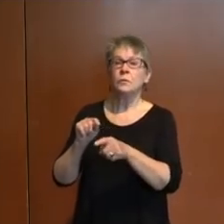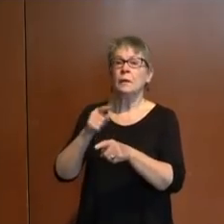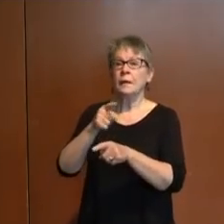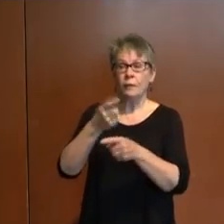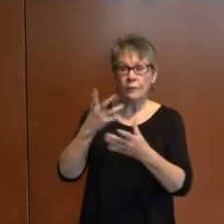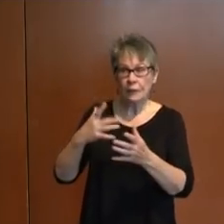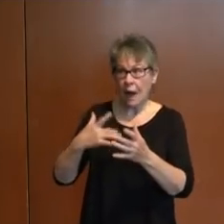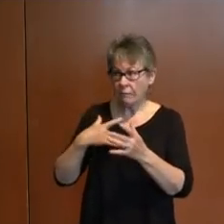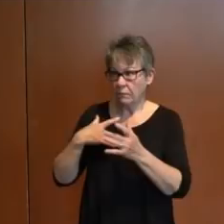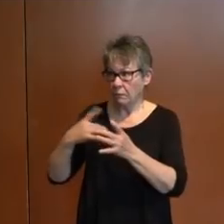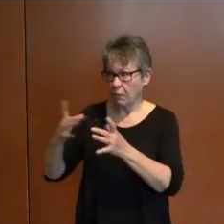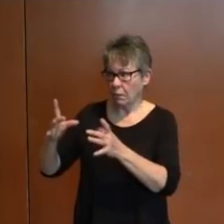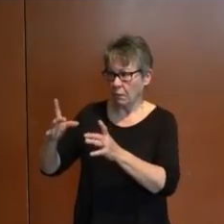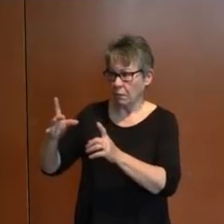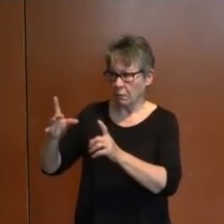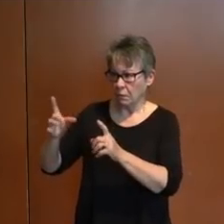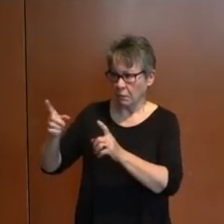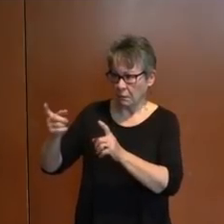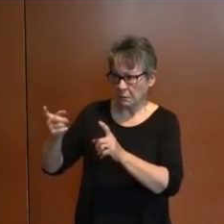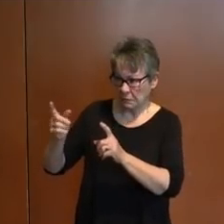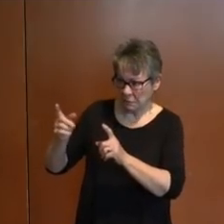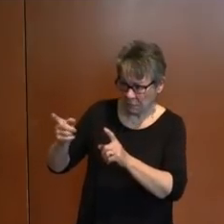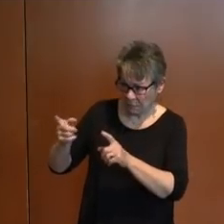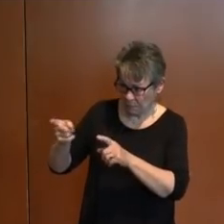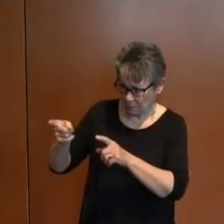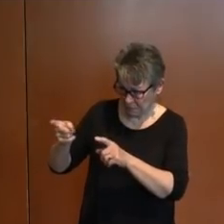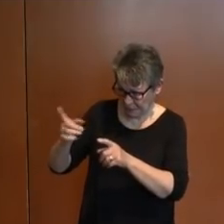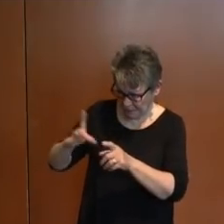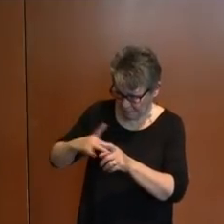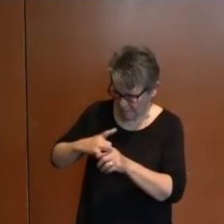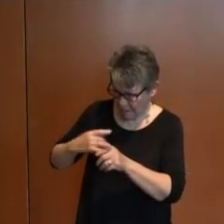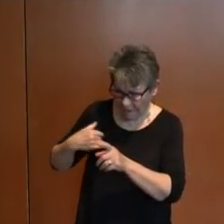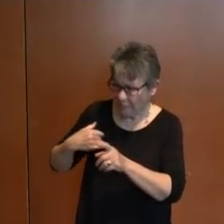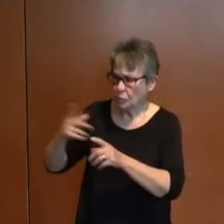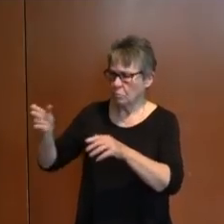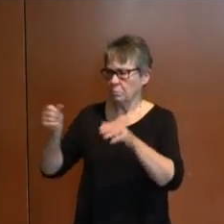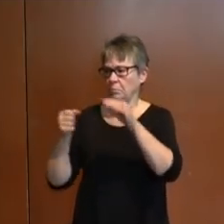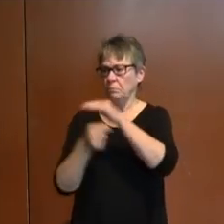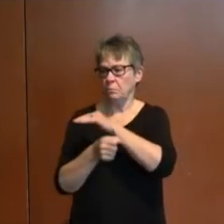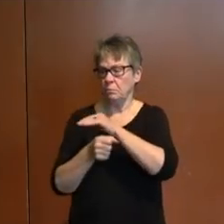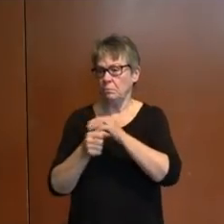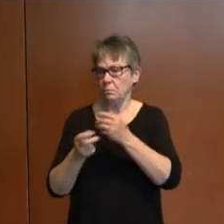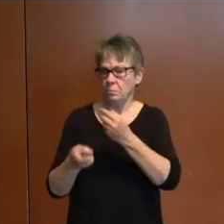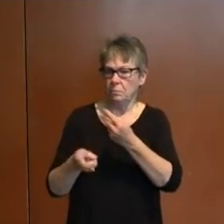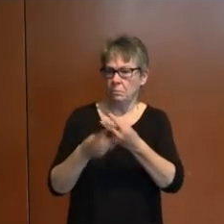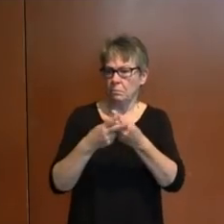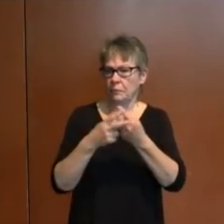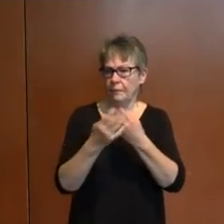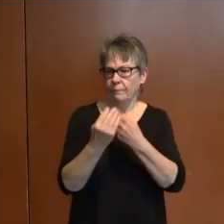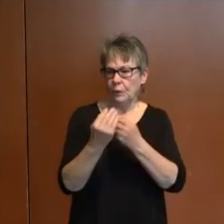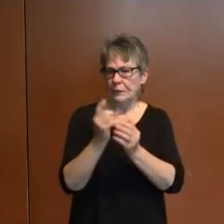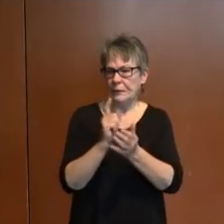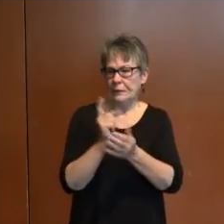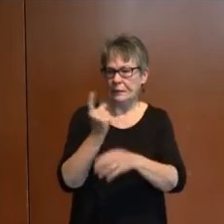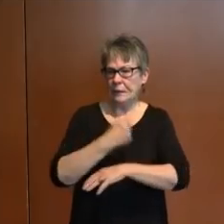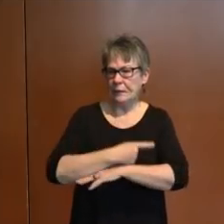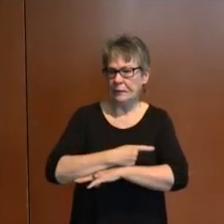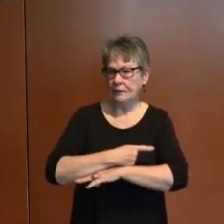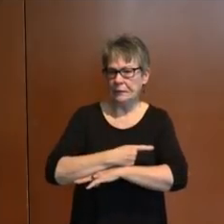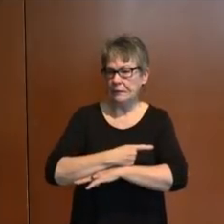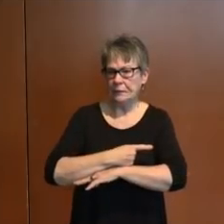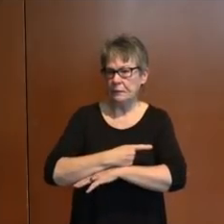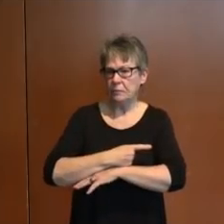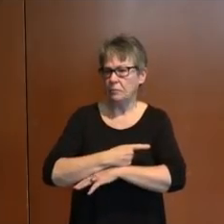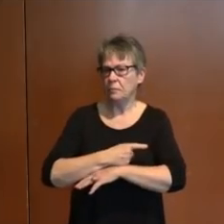And none of the inmates thus far have been tested positive for COVID-19. As the governor